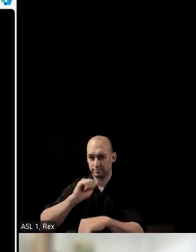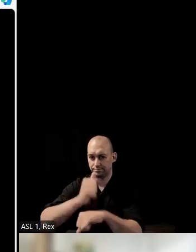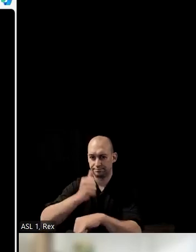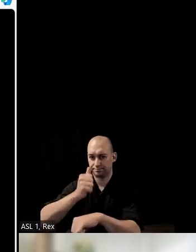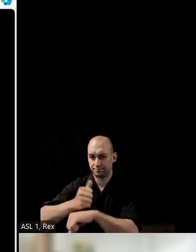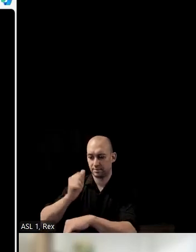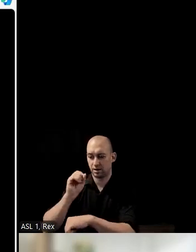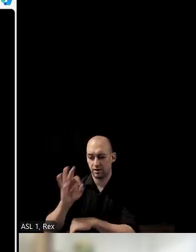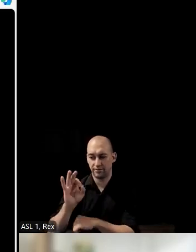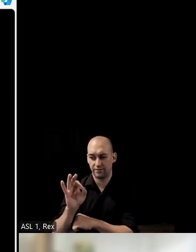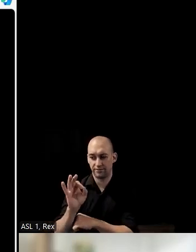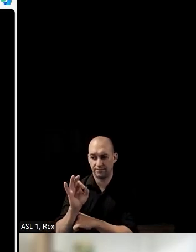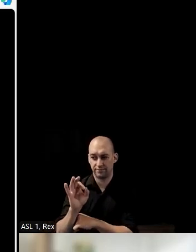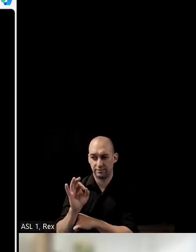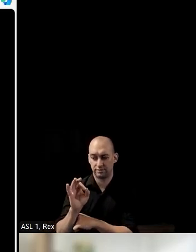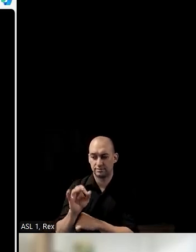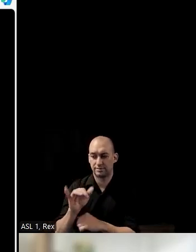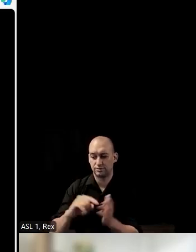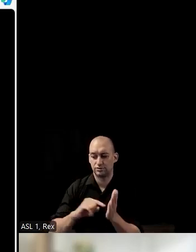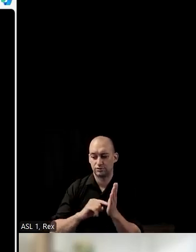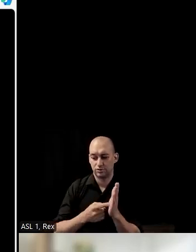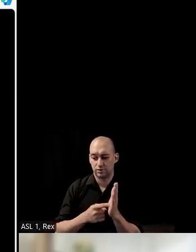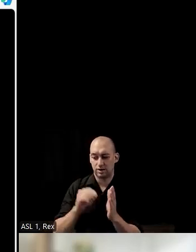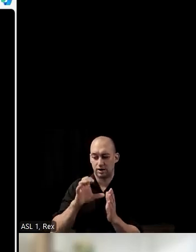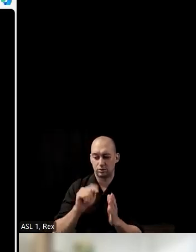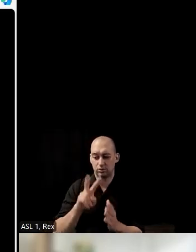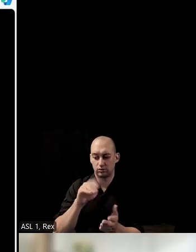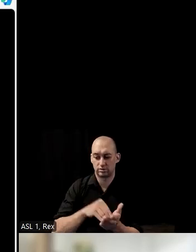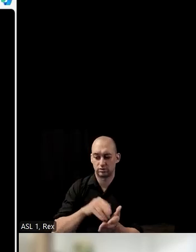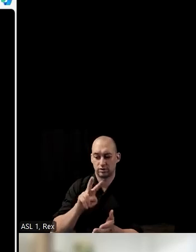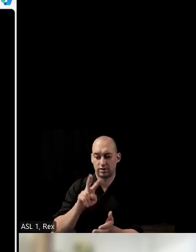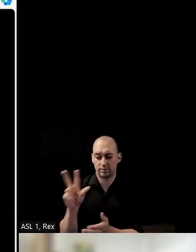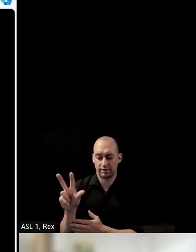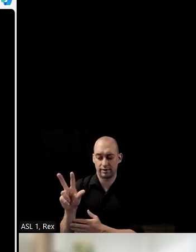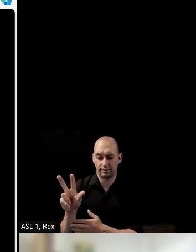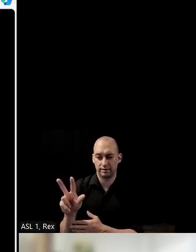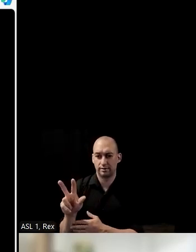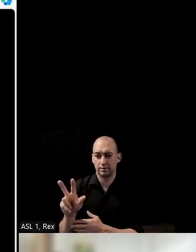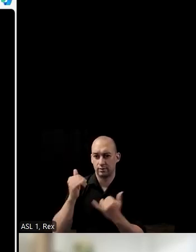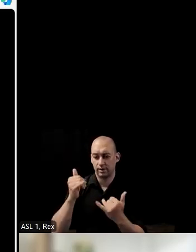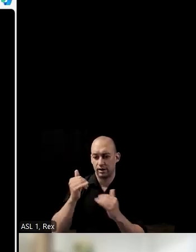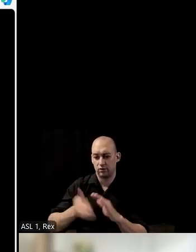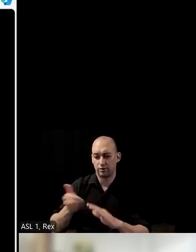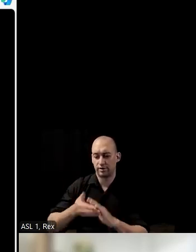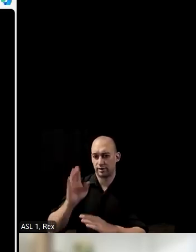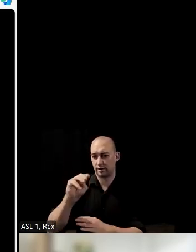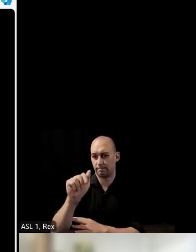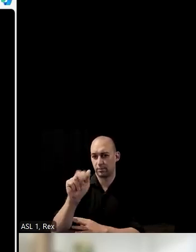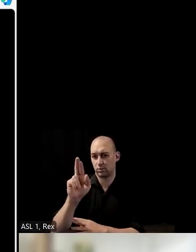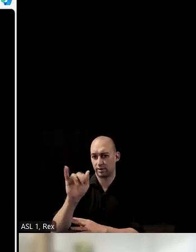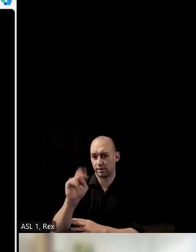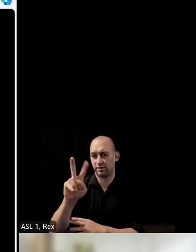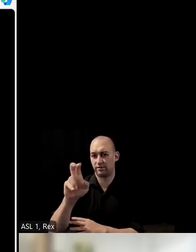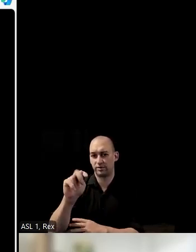the implementation started in October 2023. We're currently running in Marin and Ventura. Imperial had